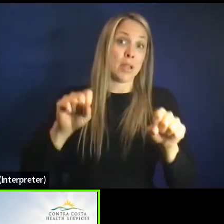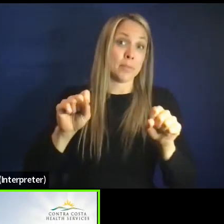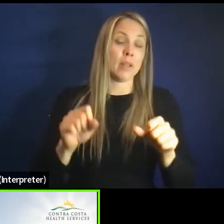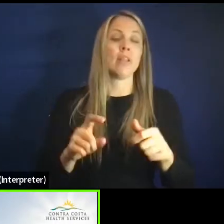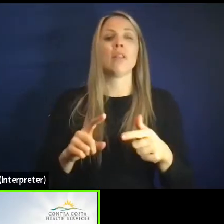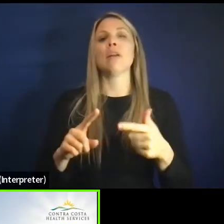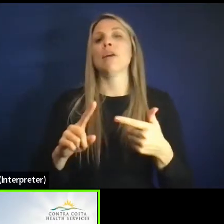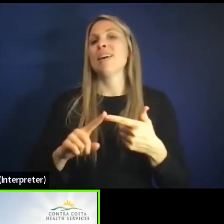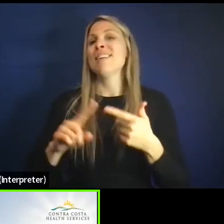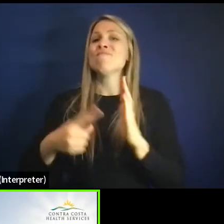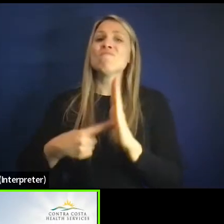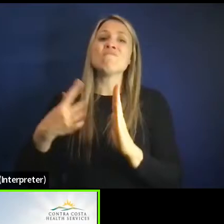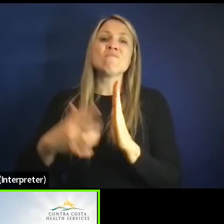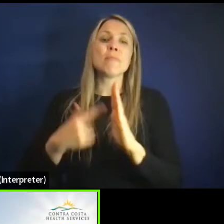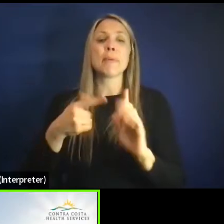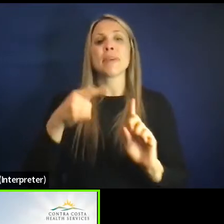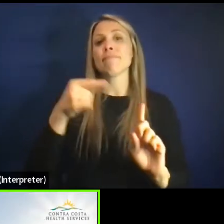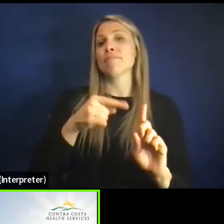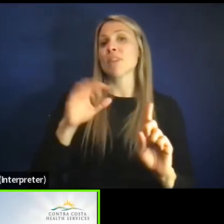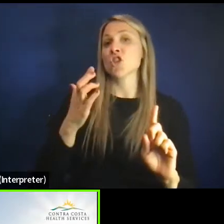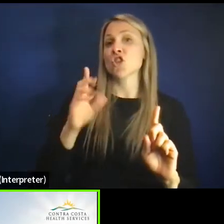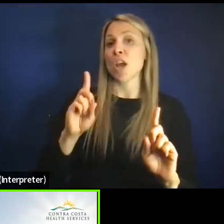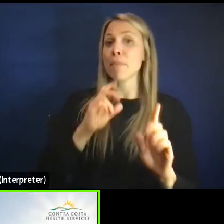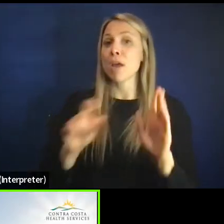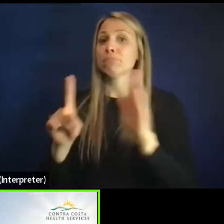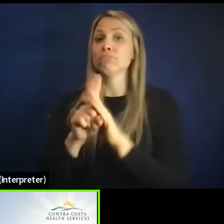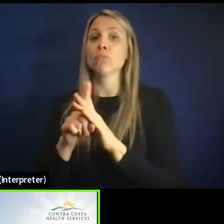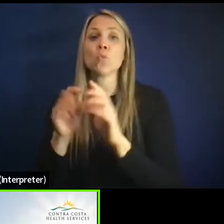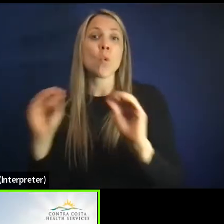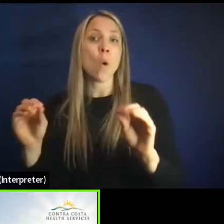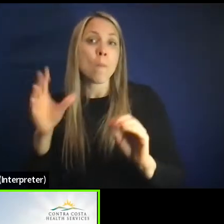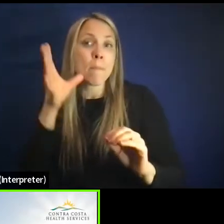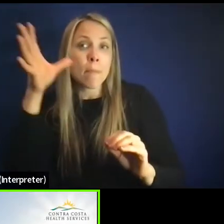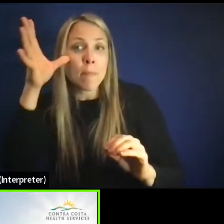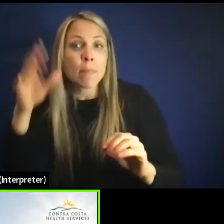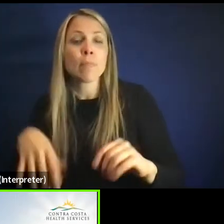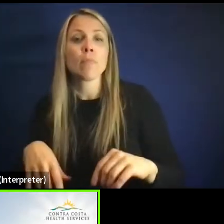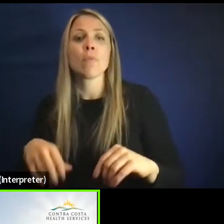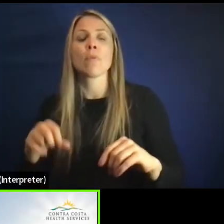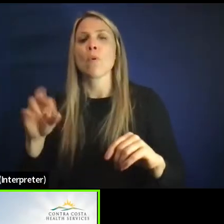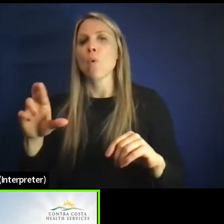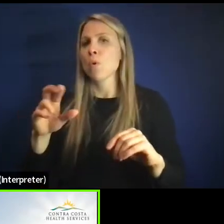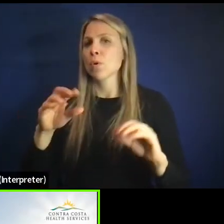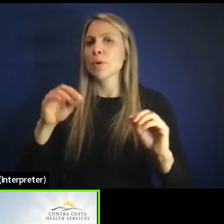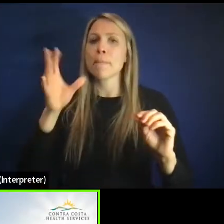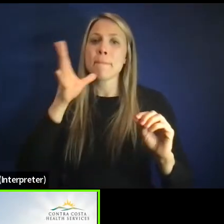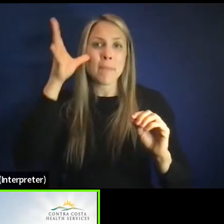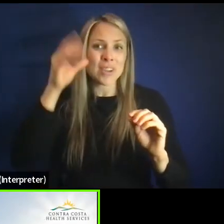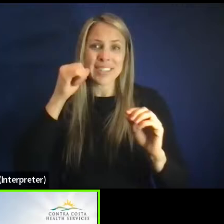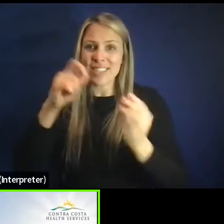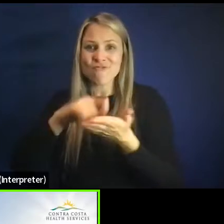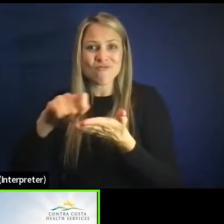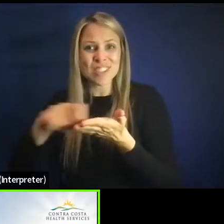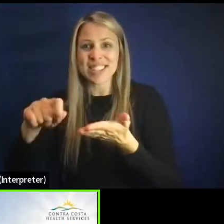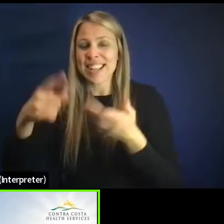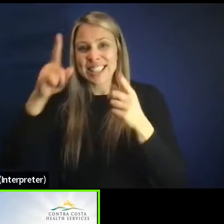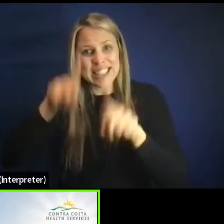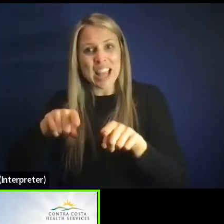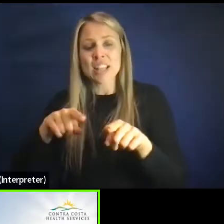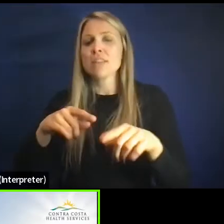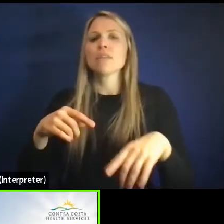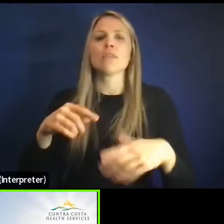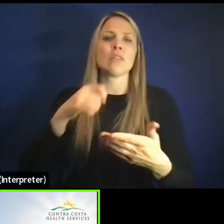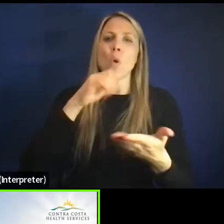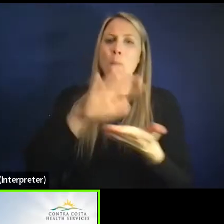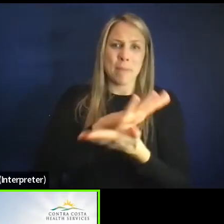have a child show up without a parent or without the parent filling out that written consent and sending it along with the